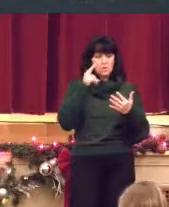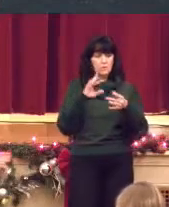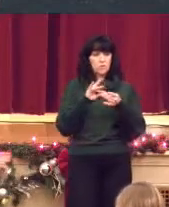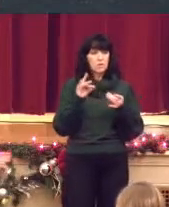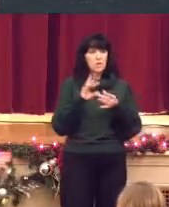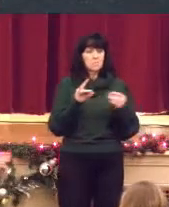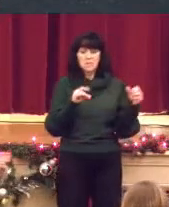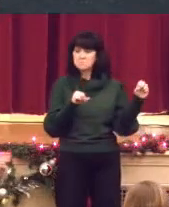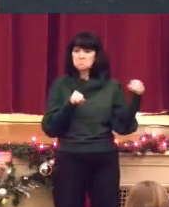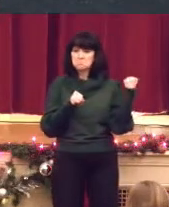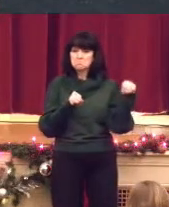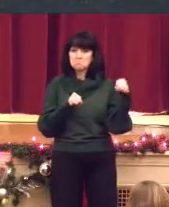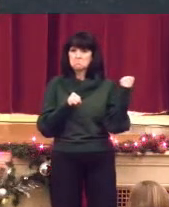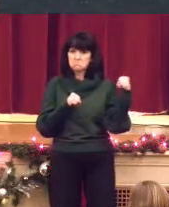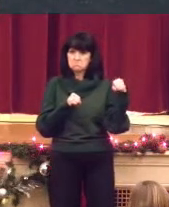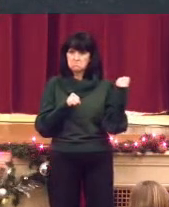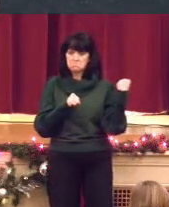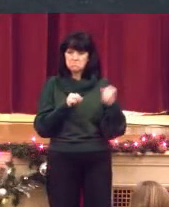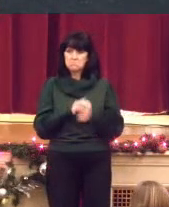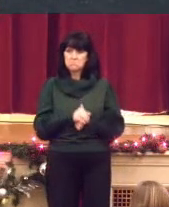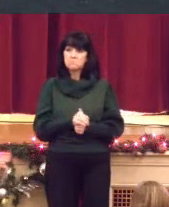No?